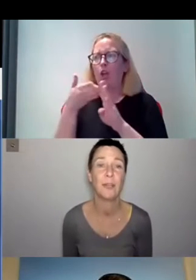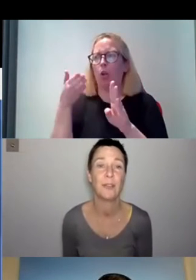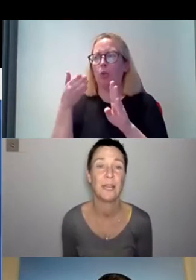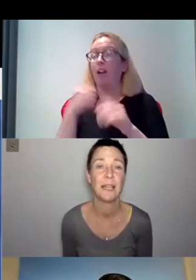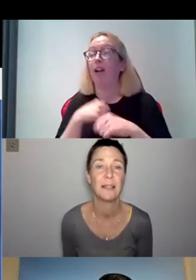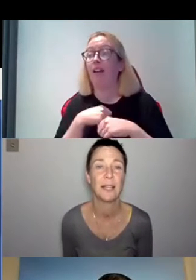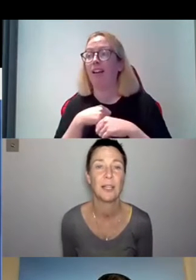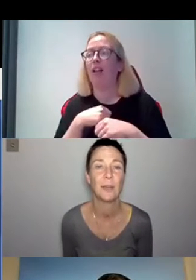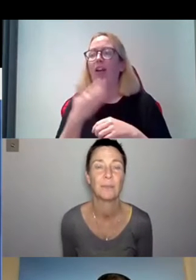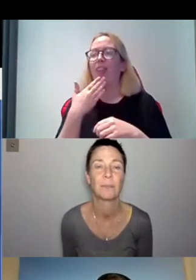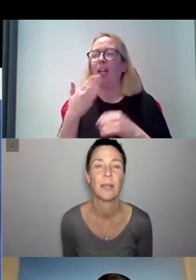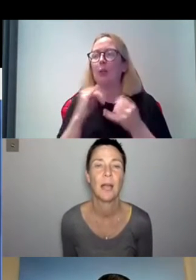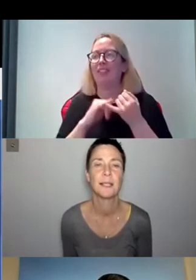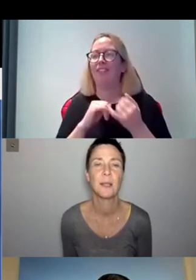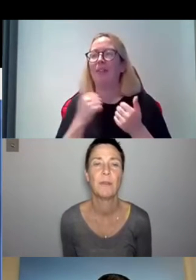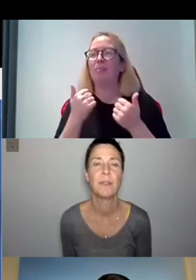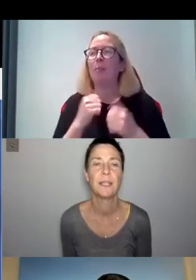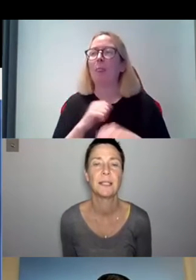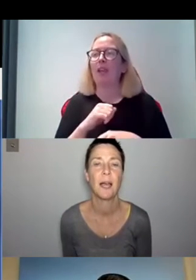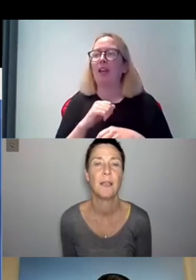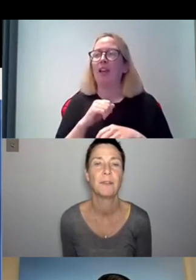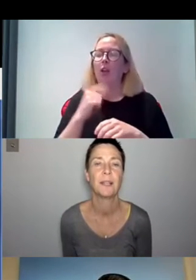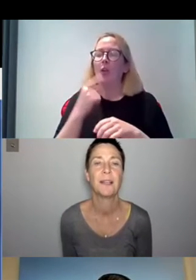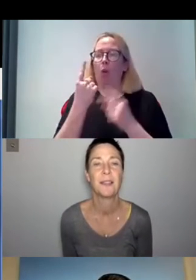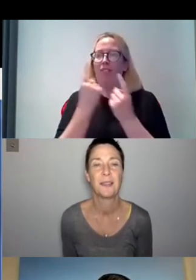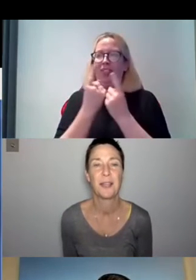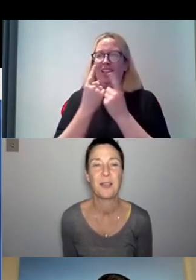Yeah, I would agree. Thank you. I think one of the things that